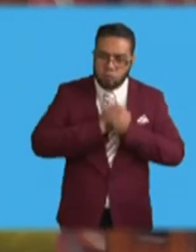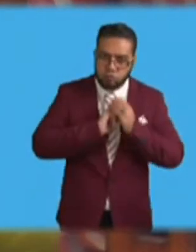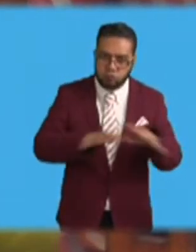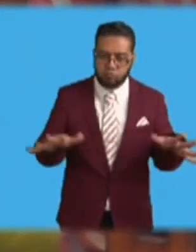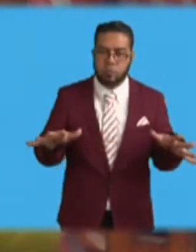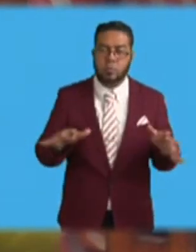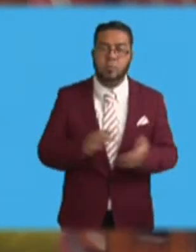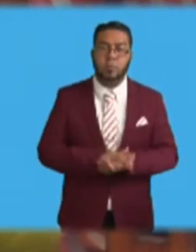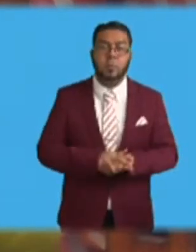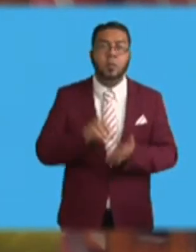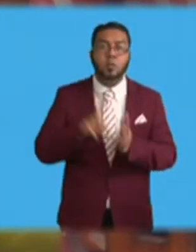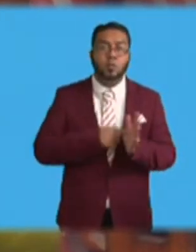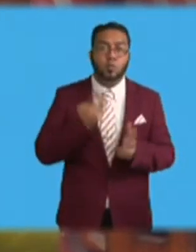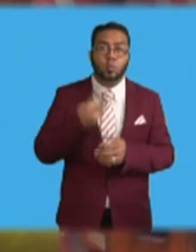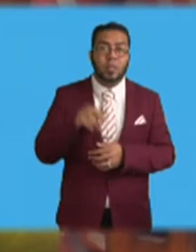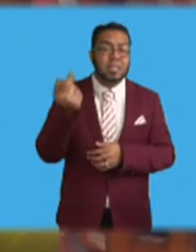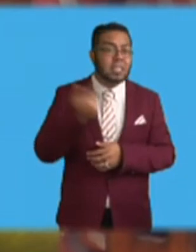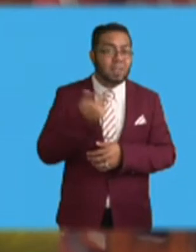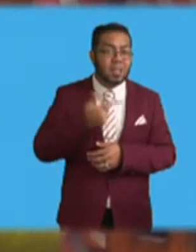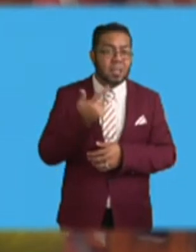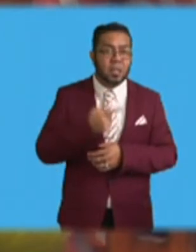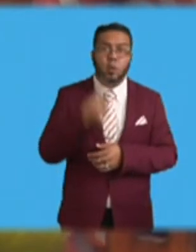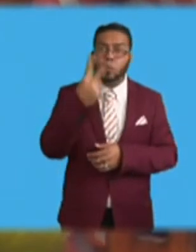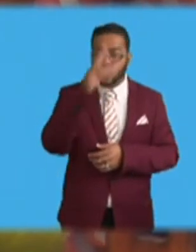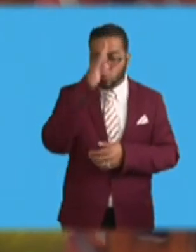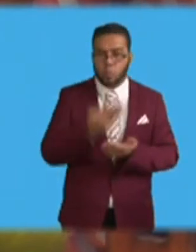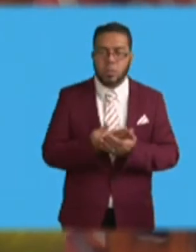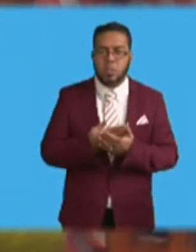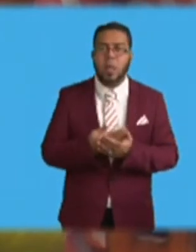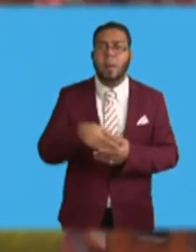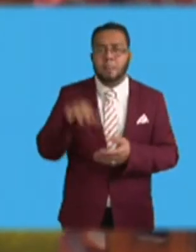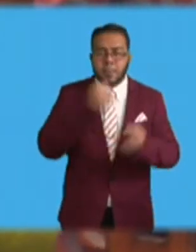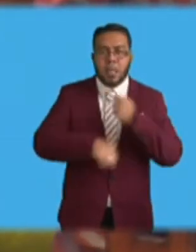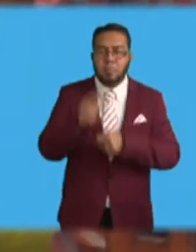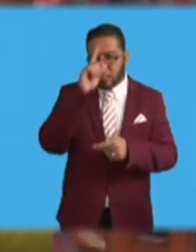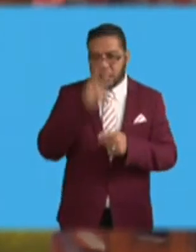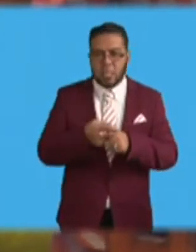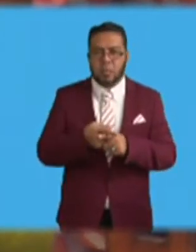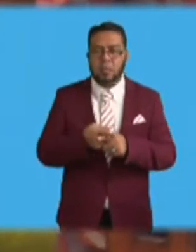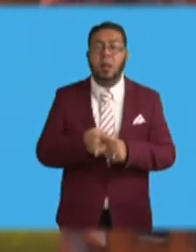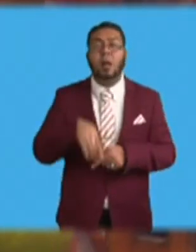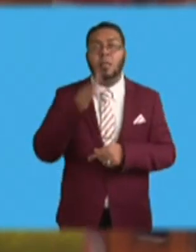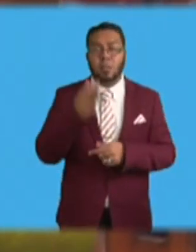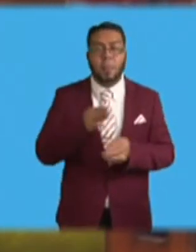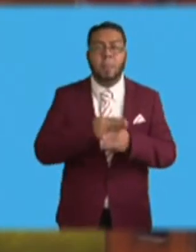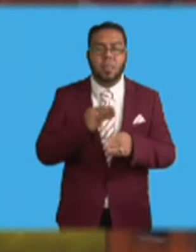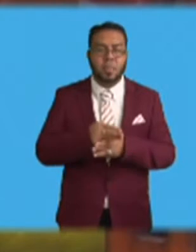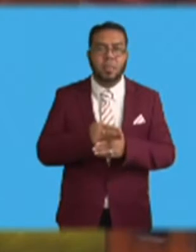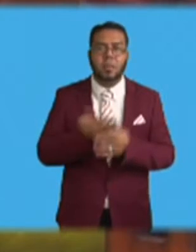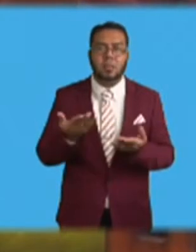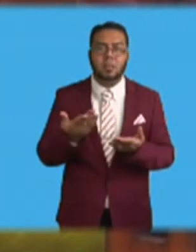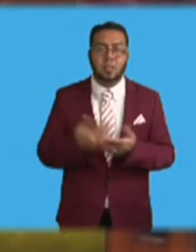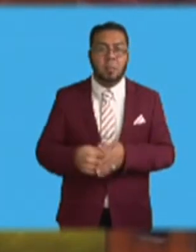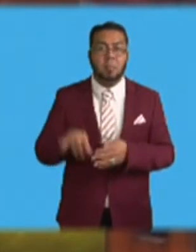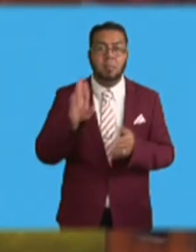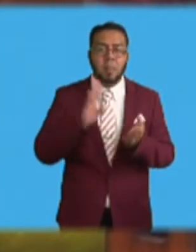June 2017, and up to 2 students getting sick within a month of the outbreak that was caused by the serogroup C